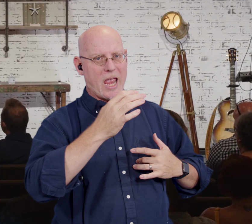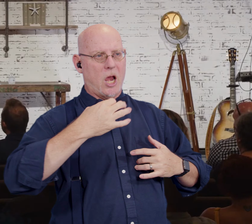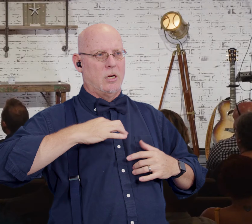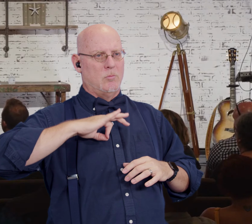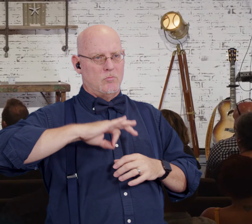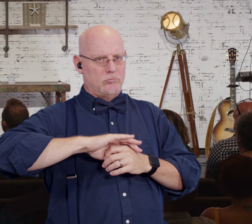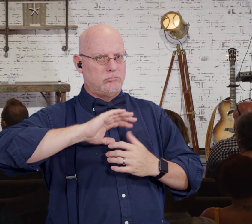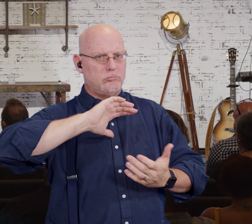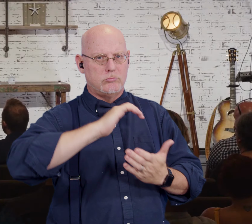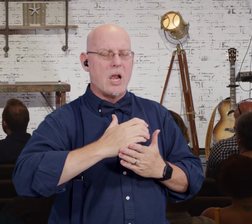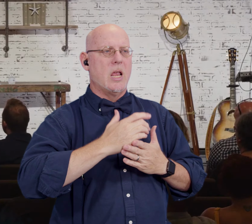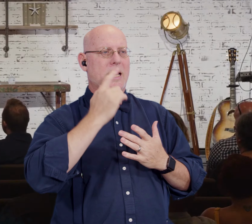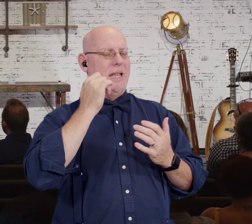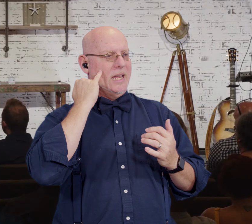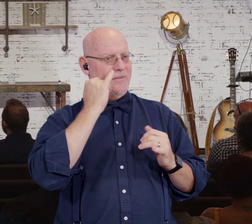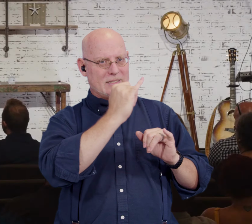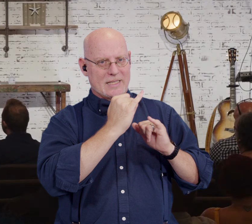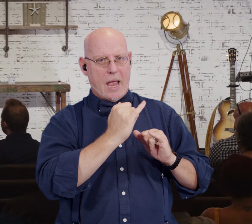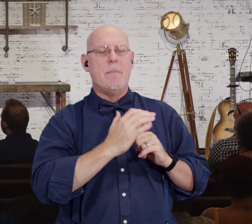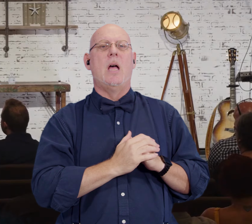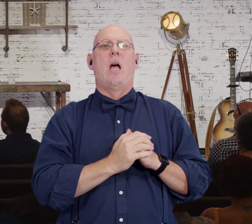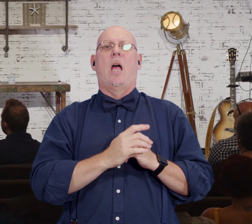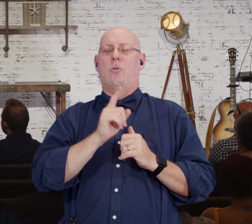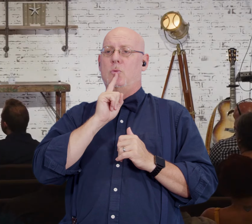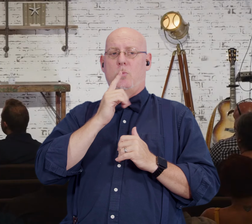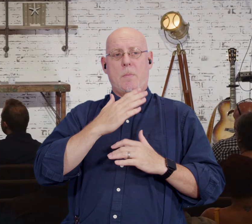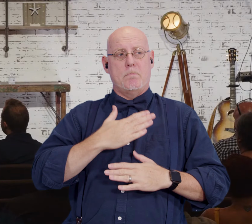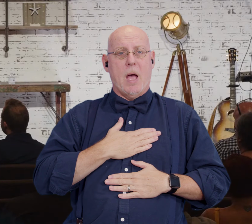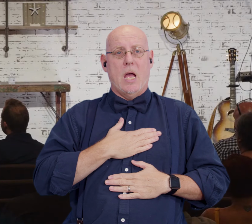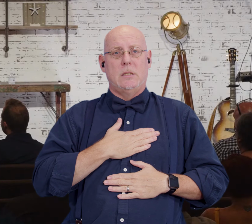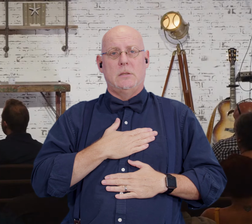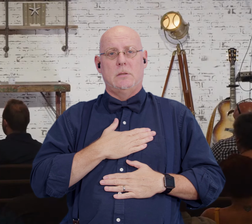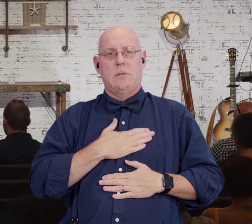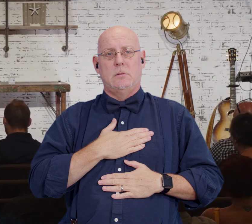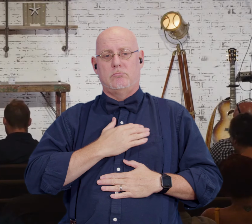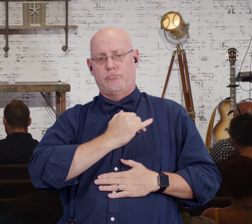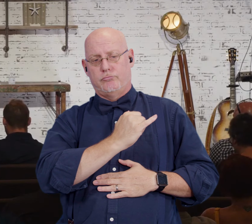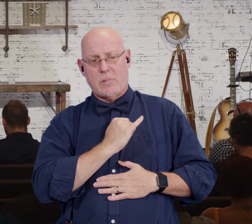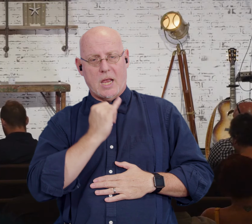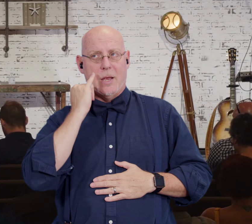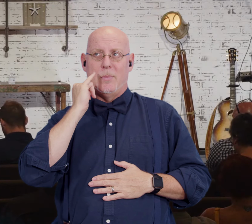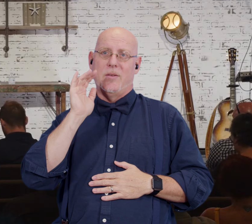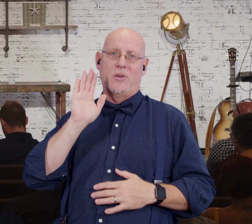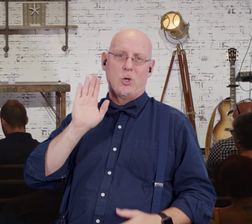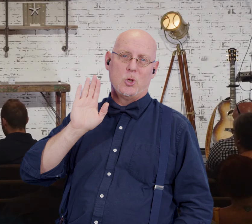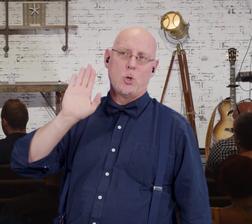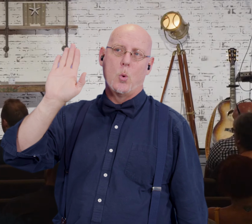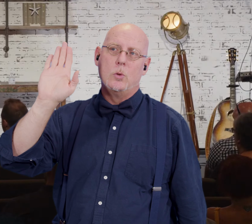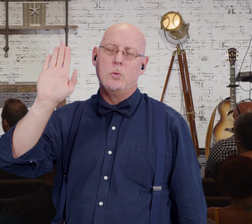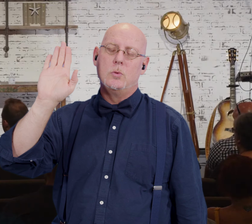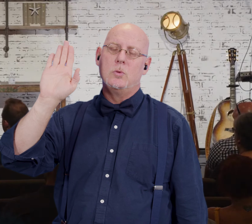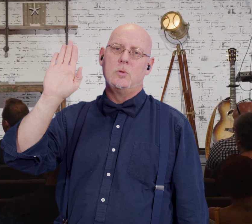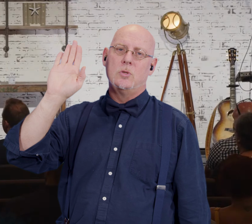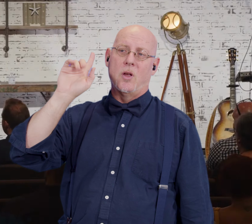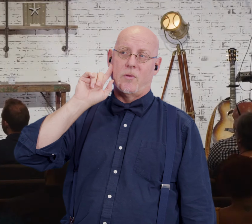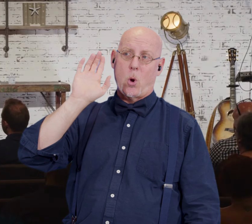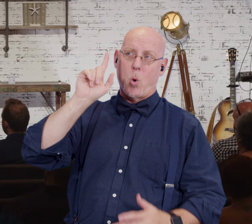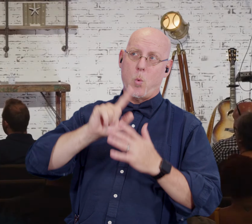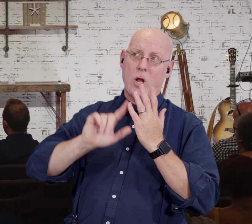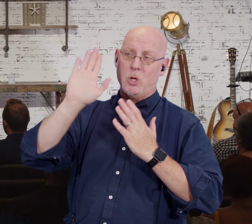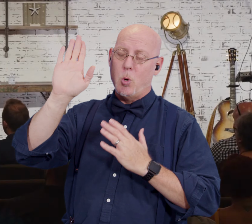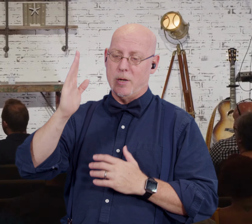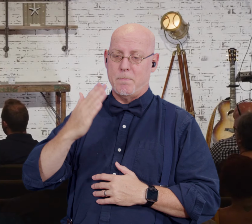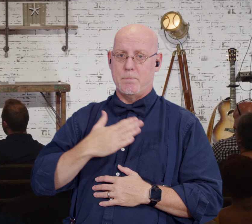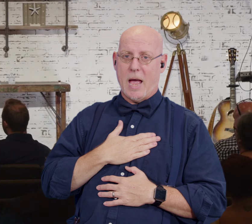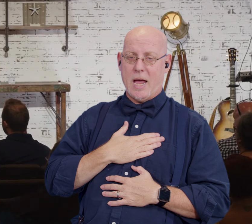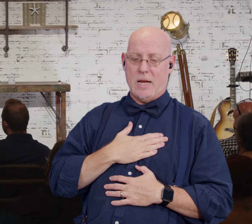in their prosperity as if it were my own. And indeed, it is my own if it is yours. For what is yours